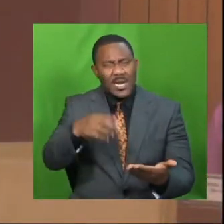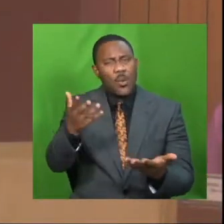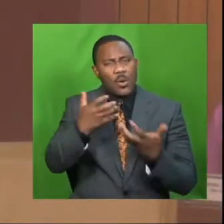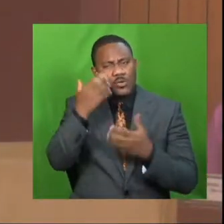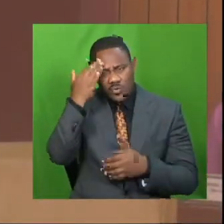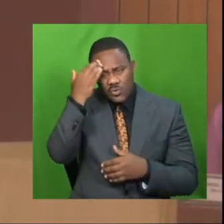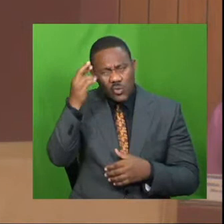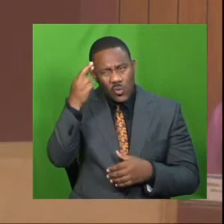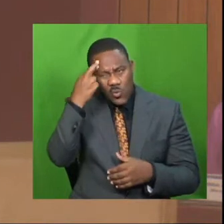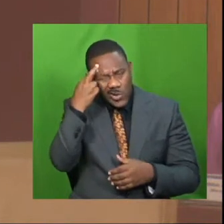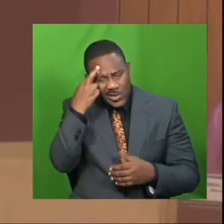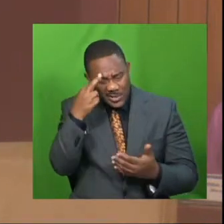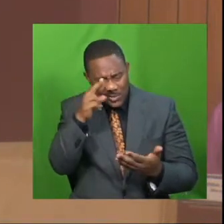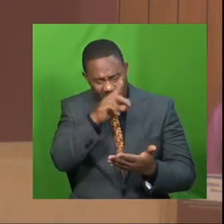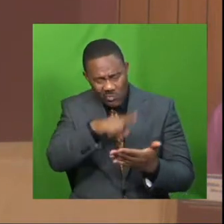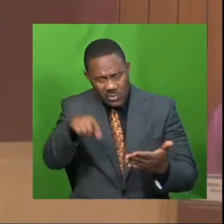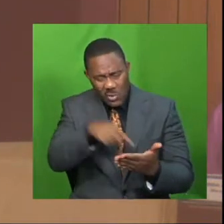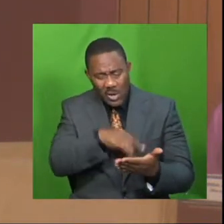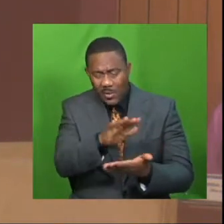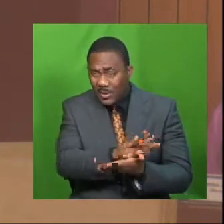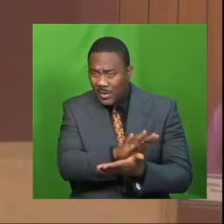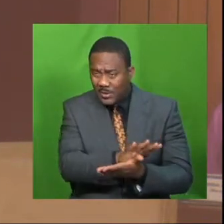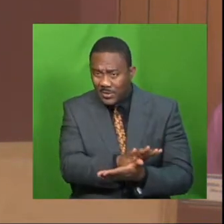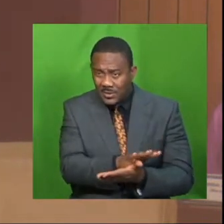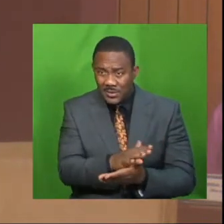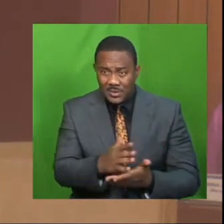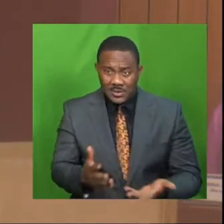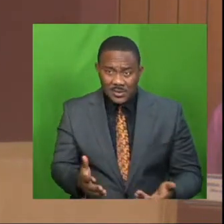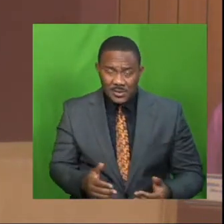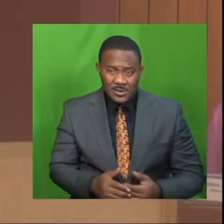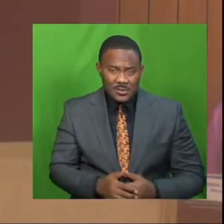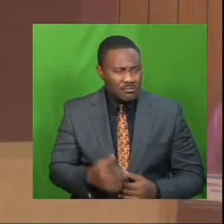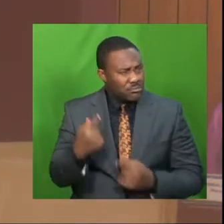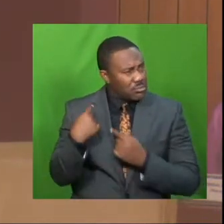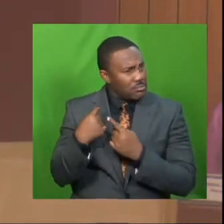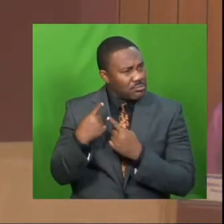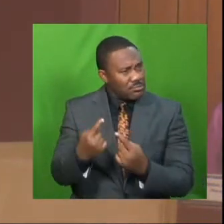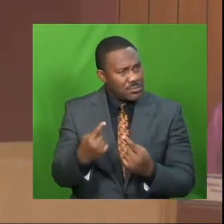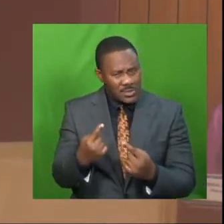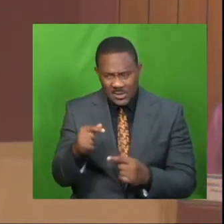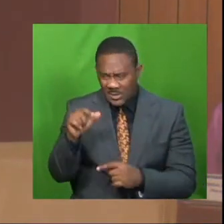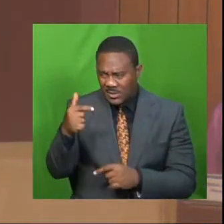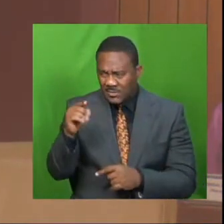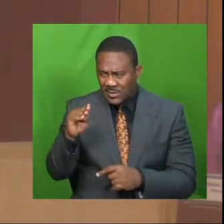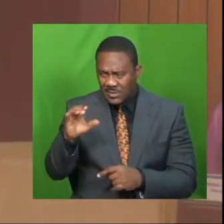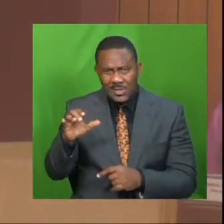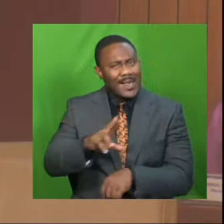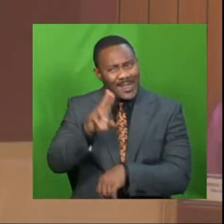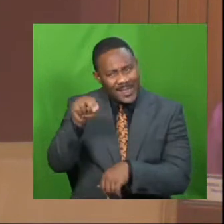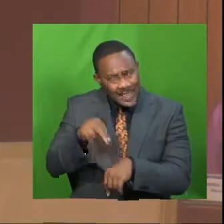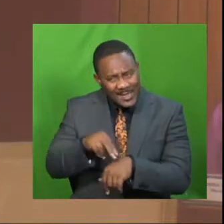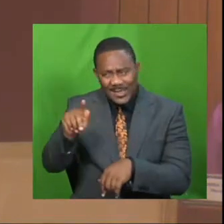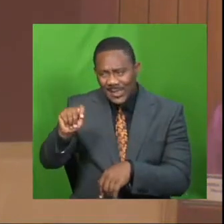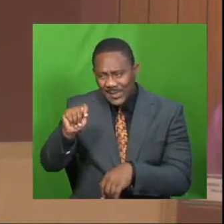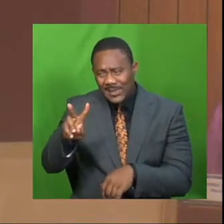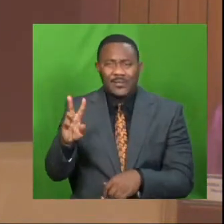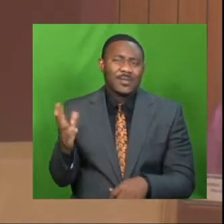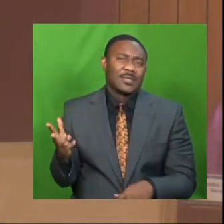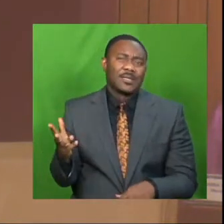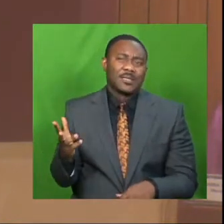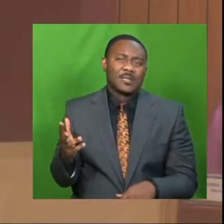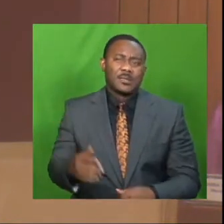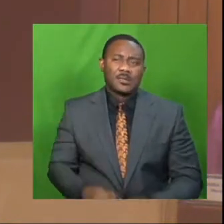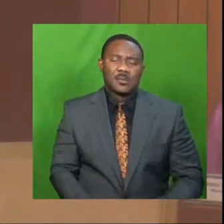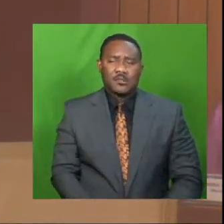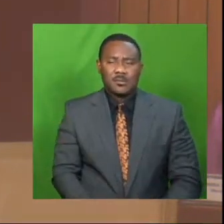the termination, because since in time memorial, is a national television have been broadcasting this live. Very well.